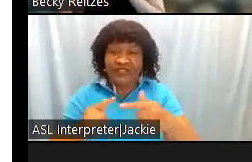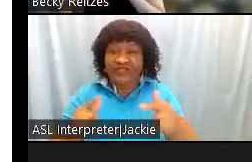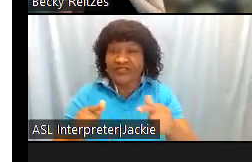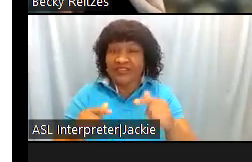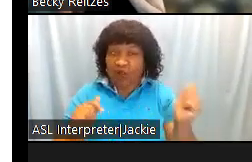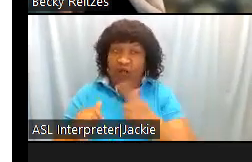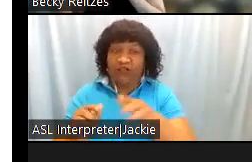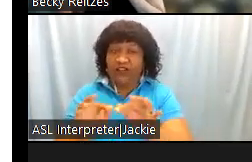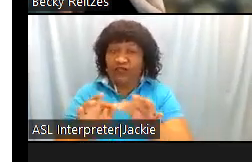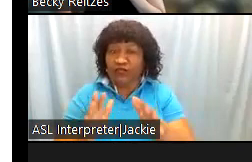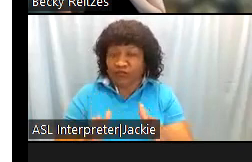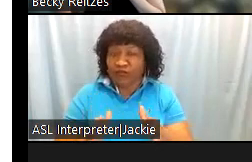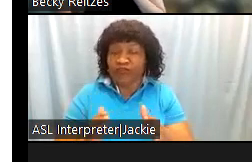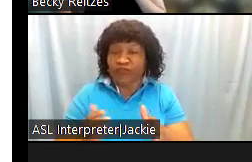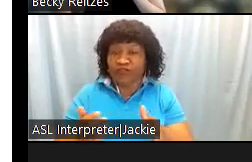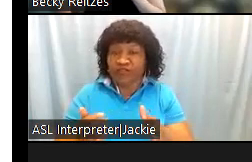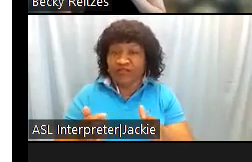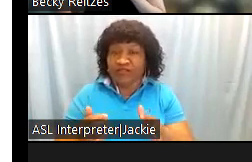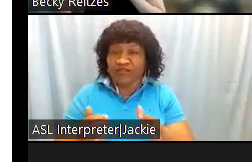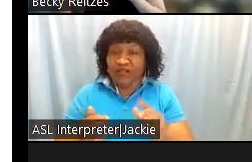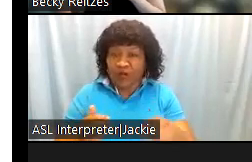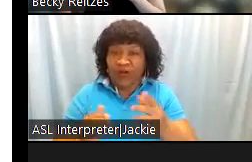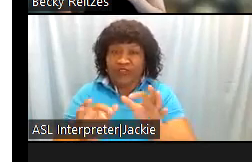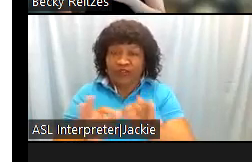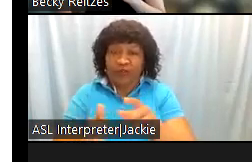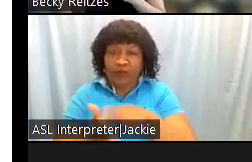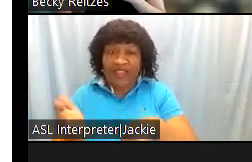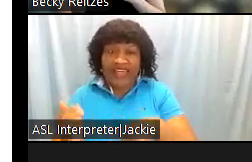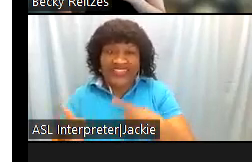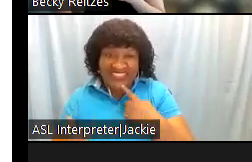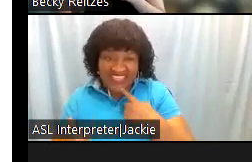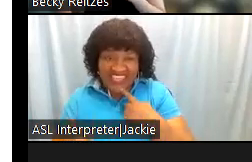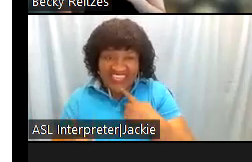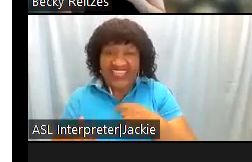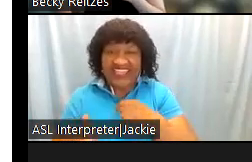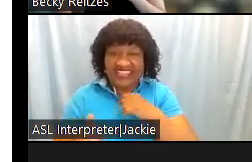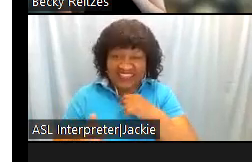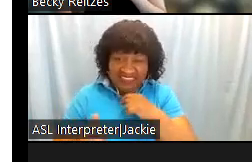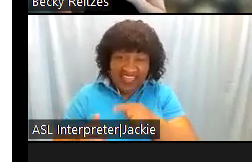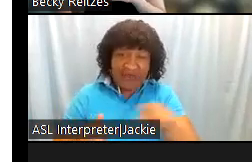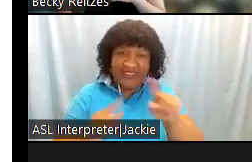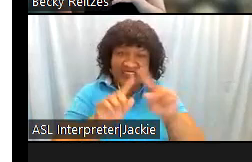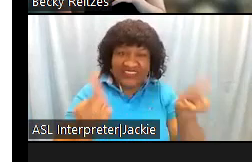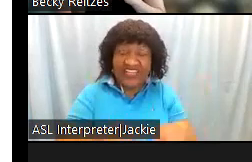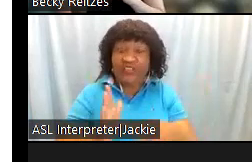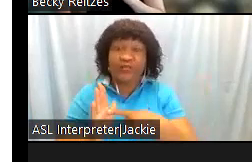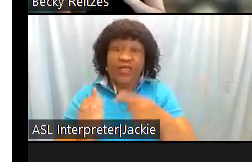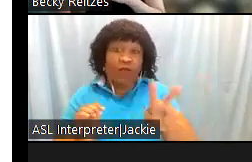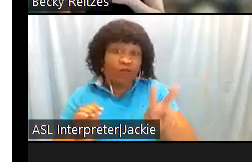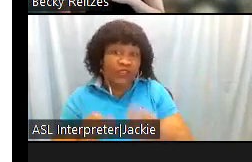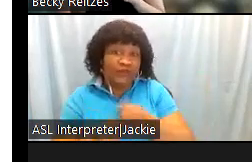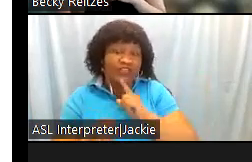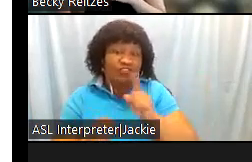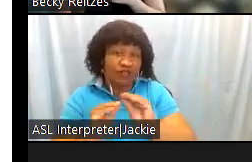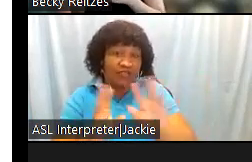are, the interpreters that only interpret what I say and not what's on the slide. So I am going to be reading some of the